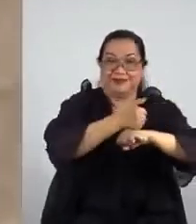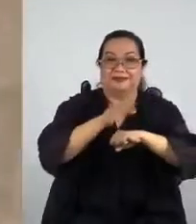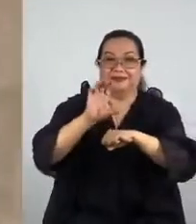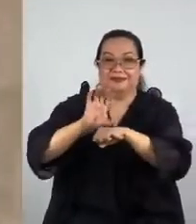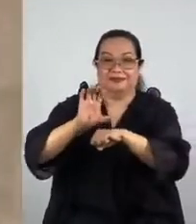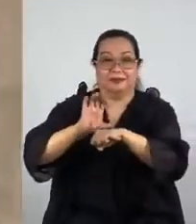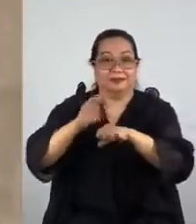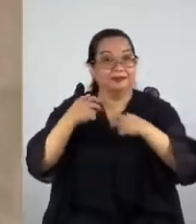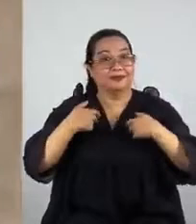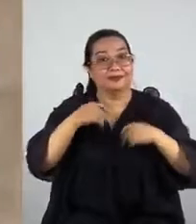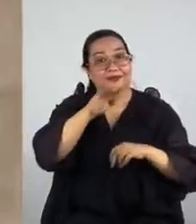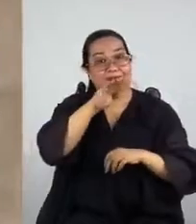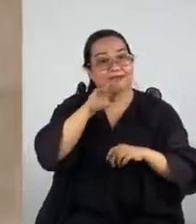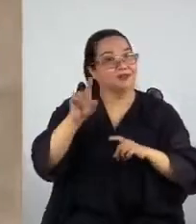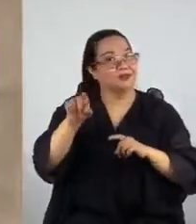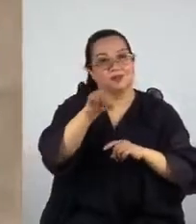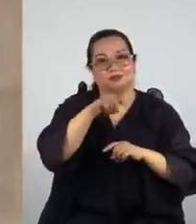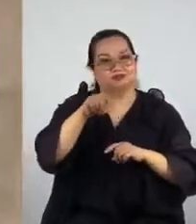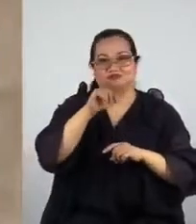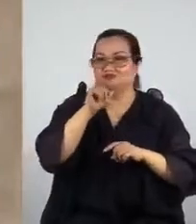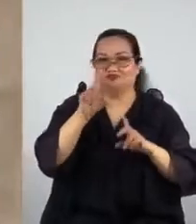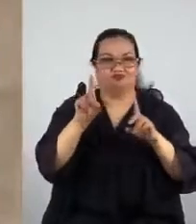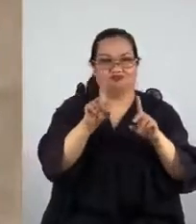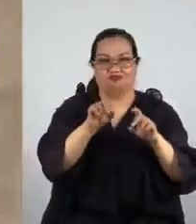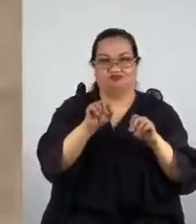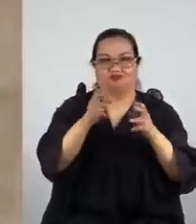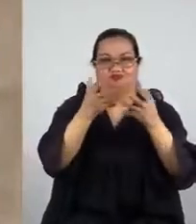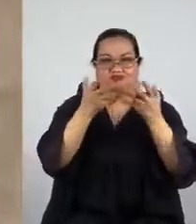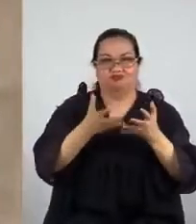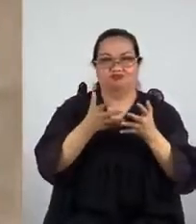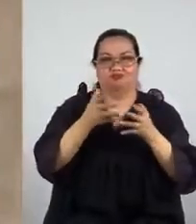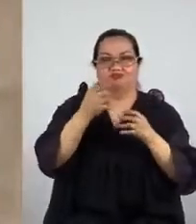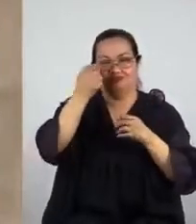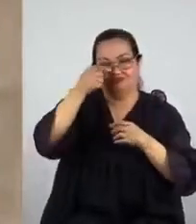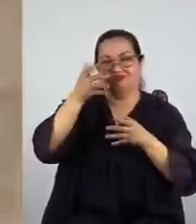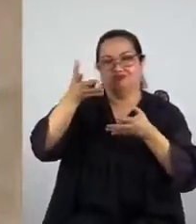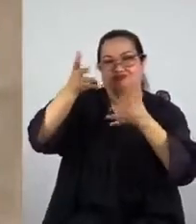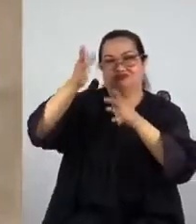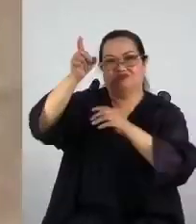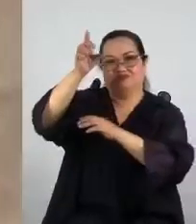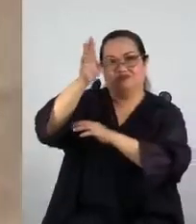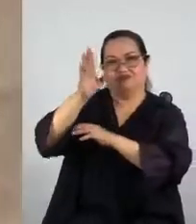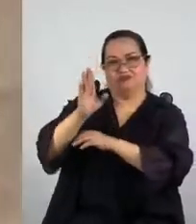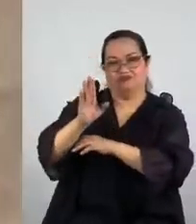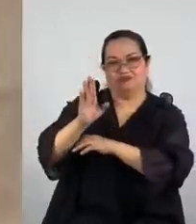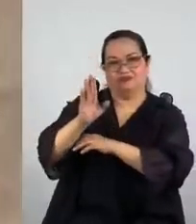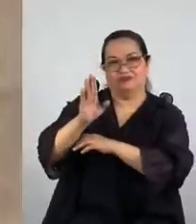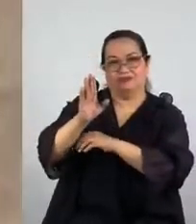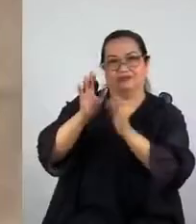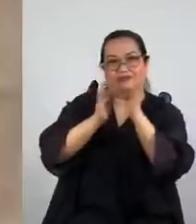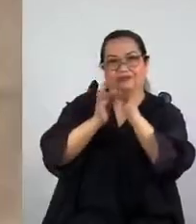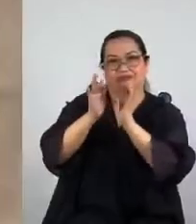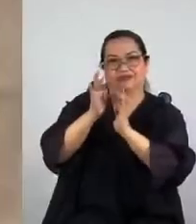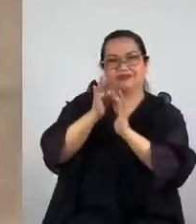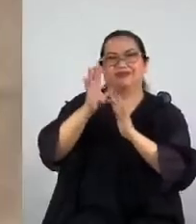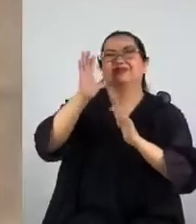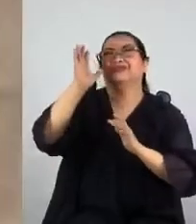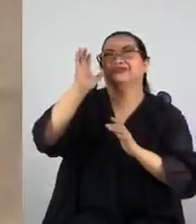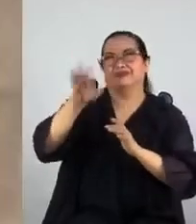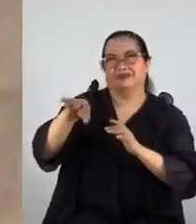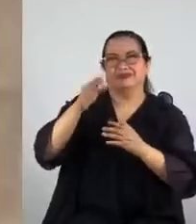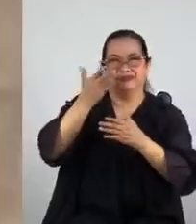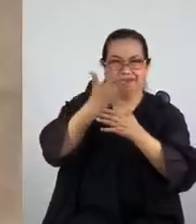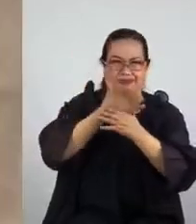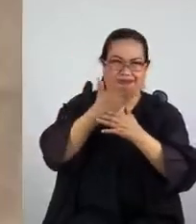And we're not doing it because for a love for Jesus, it's just an encumbrance,